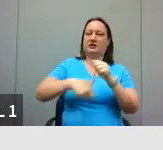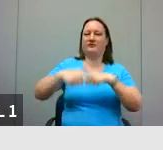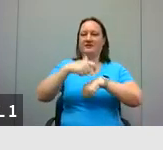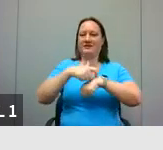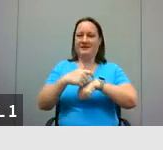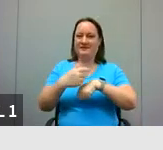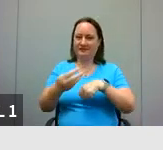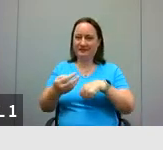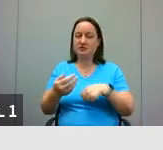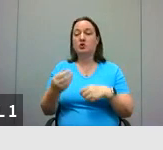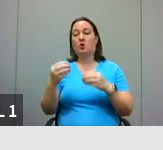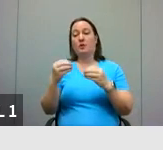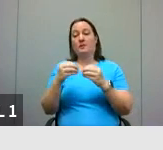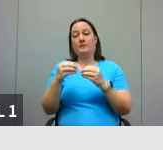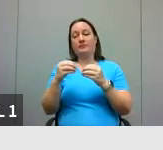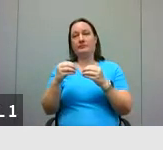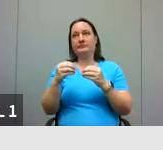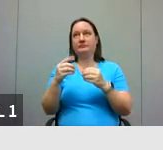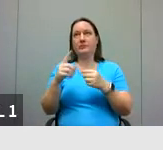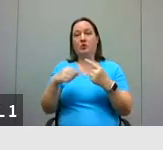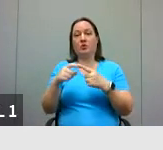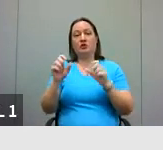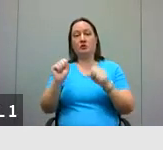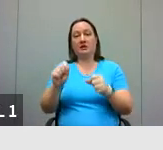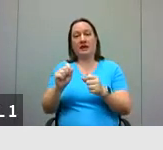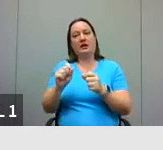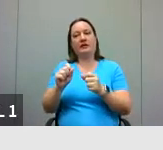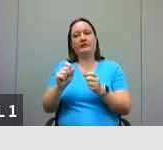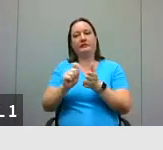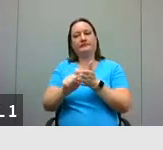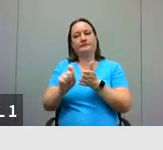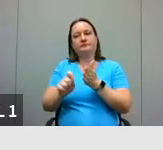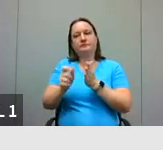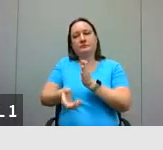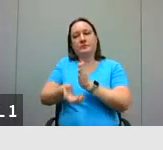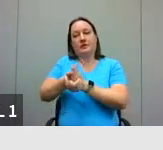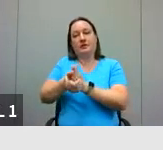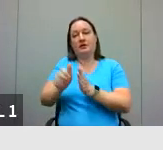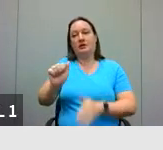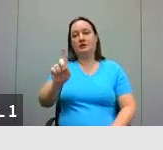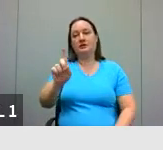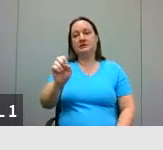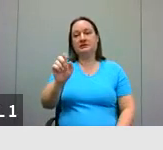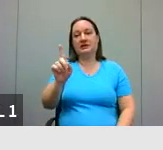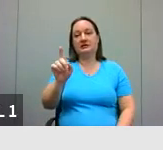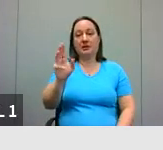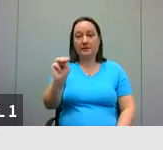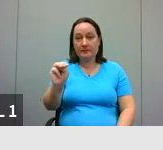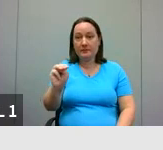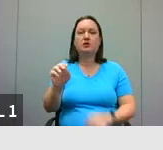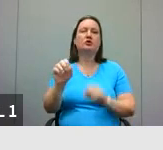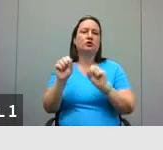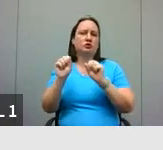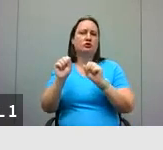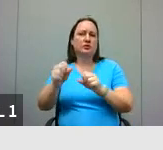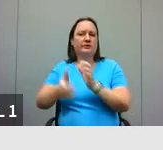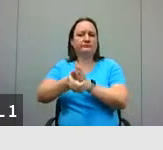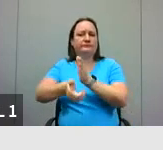addendums, the better, because you can change those without changing your whole bylaw sections.